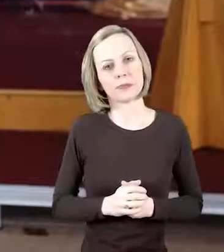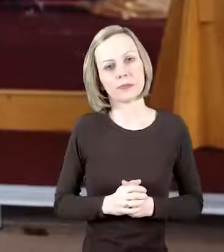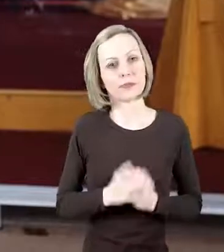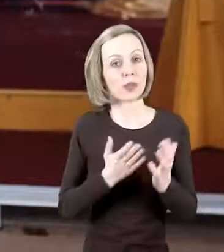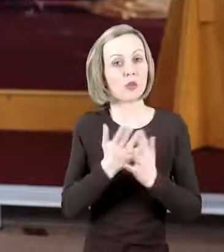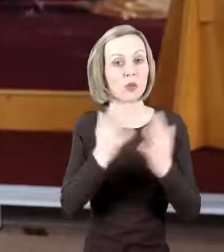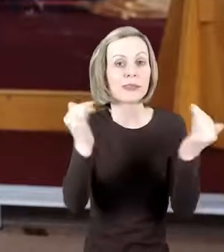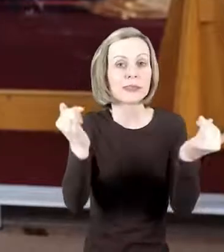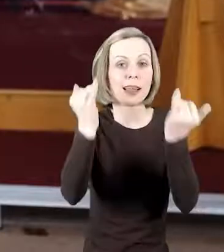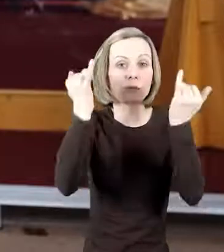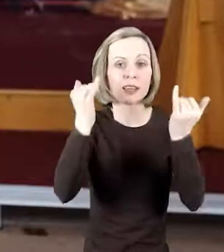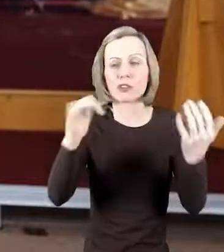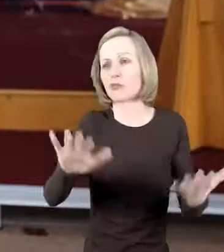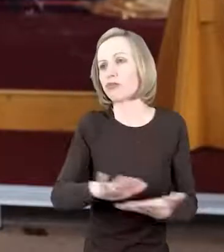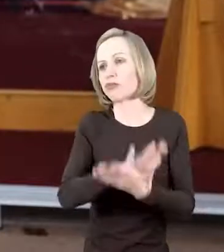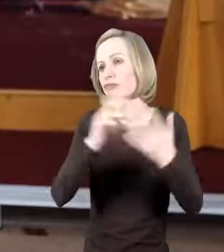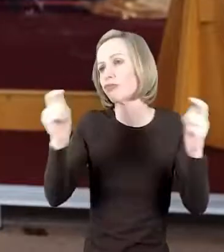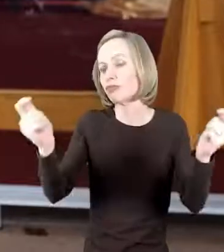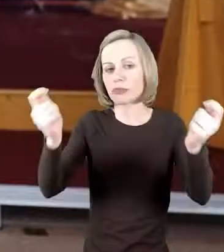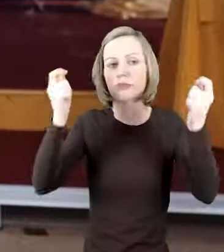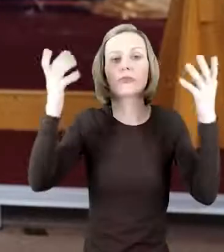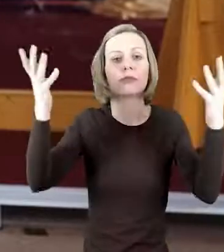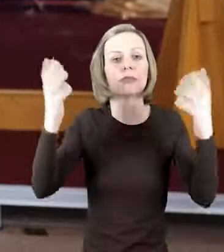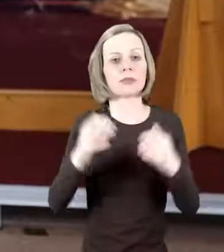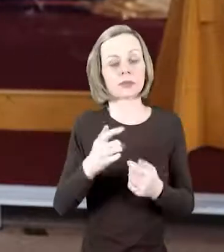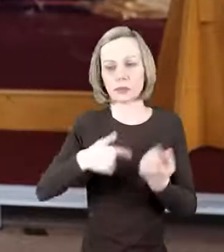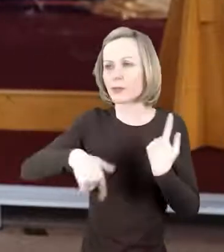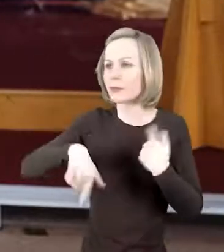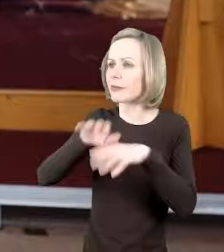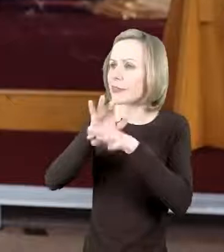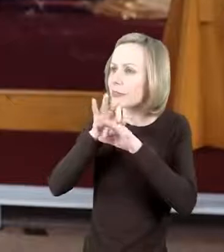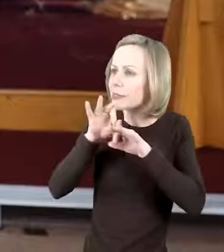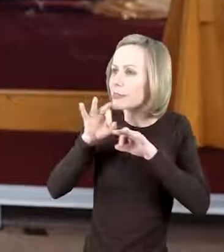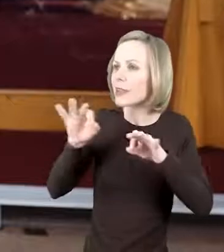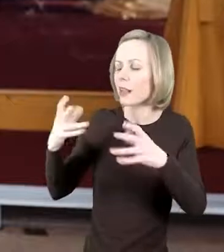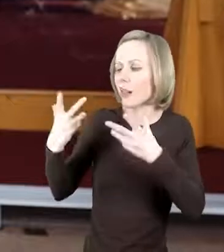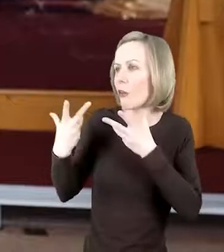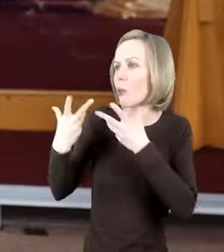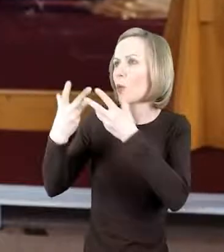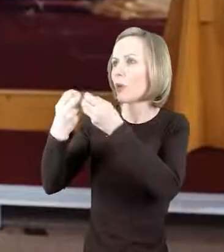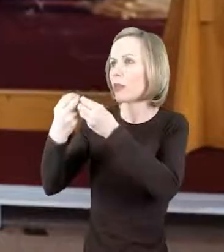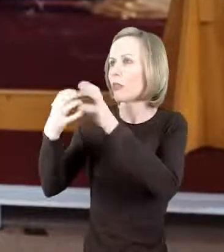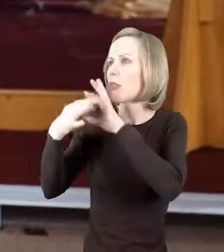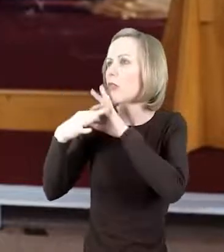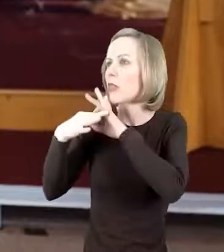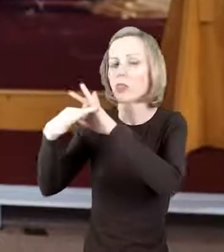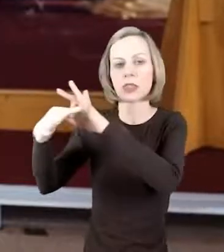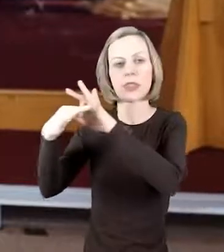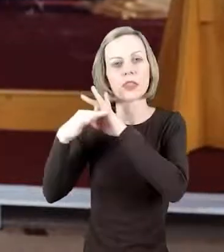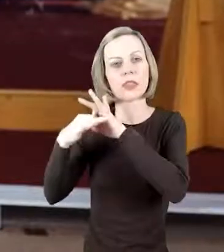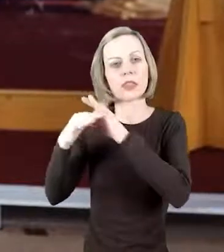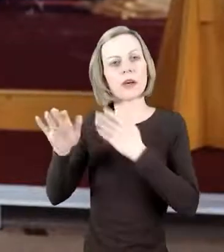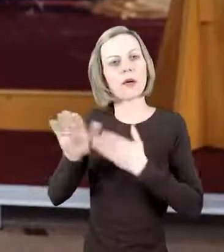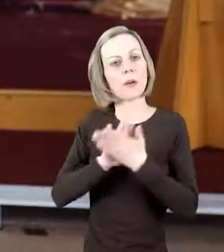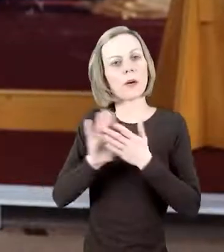Amid all the celebrations and rejoicing, help us to be still with you, so that we may open